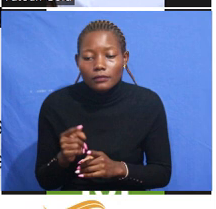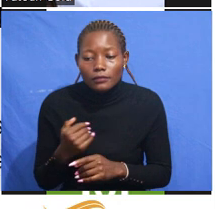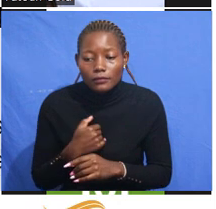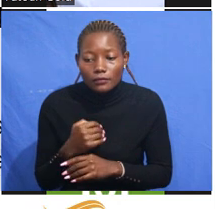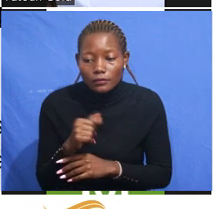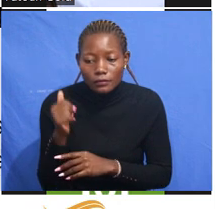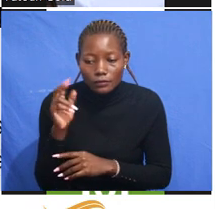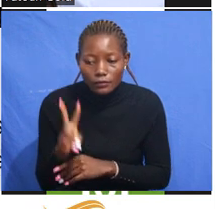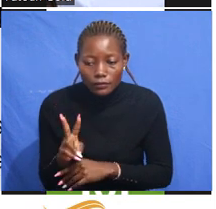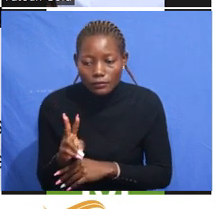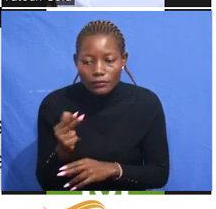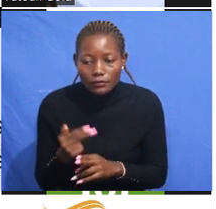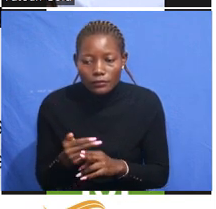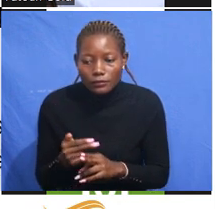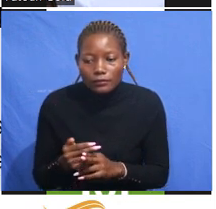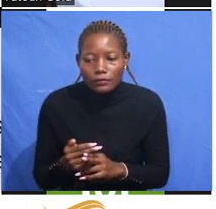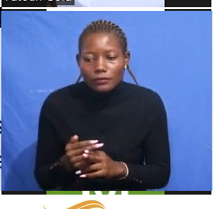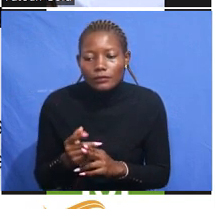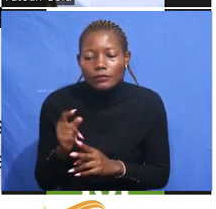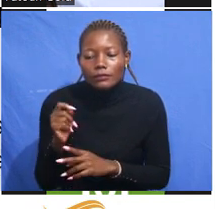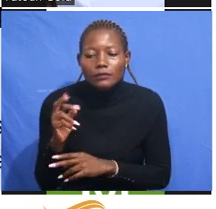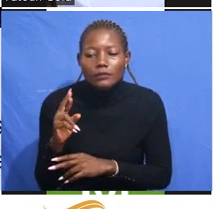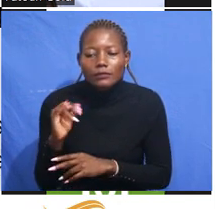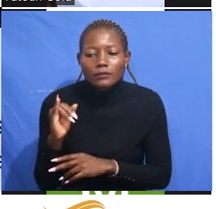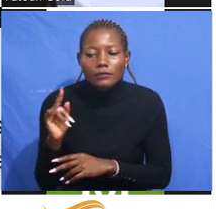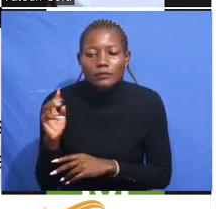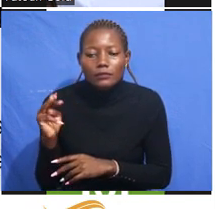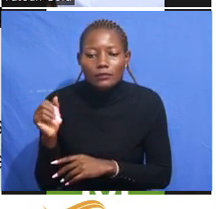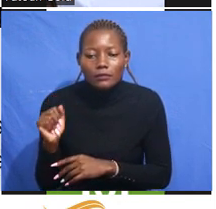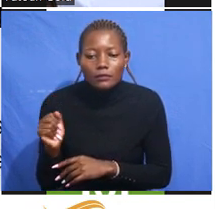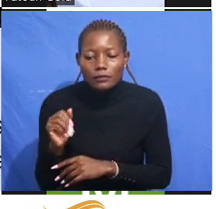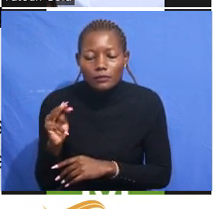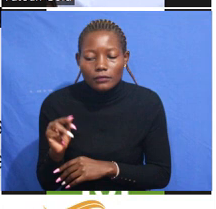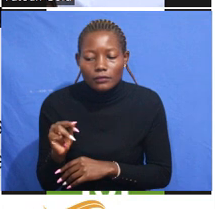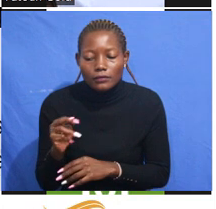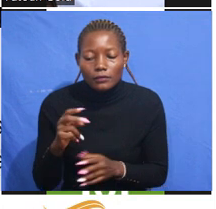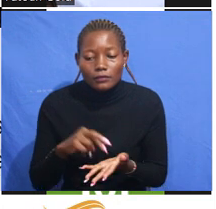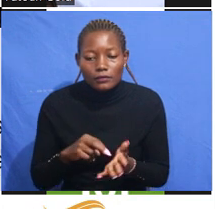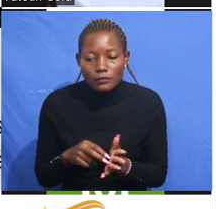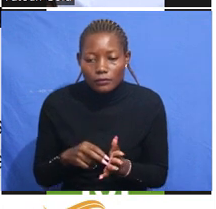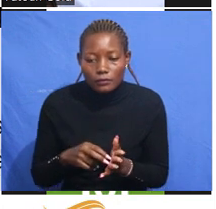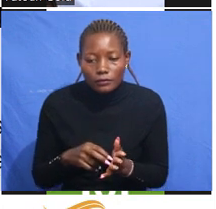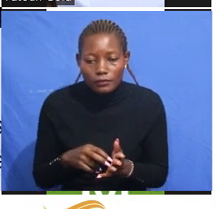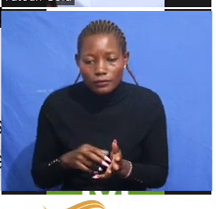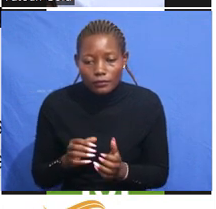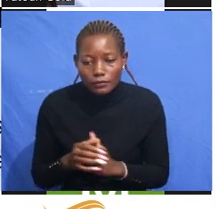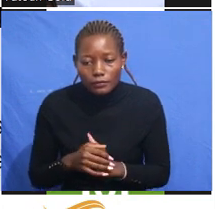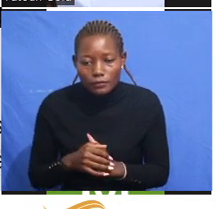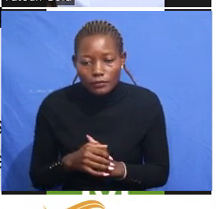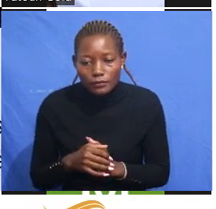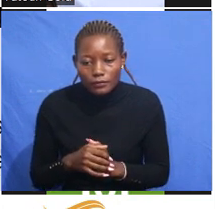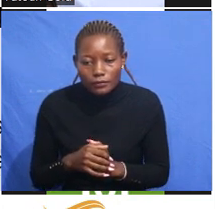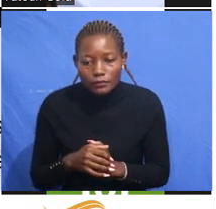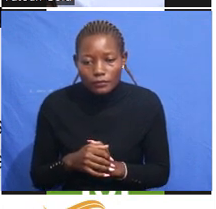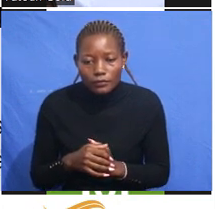other proteins called tropomyosin and troponin. Now, these are the